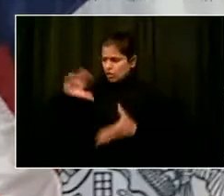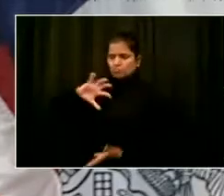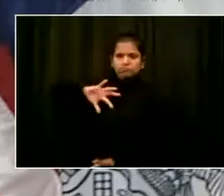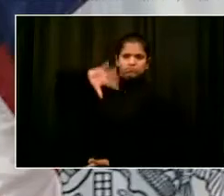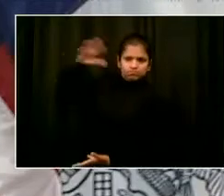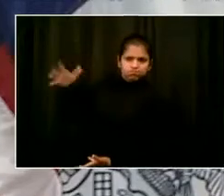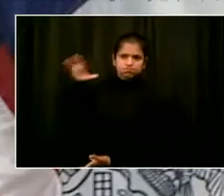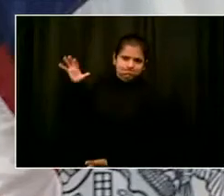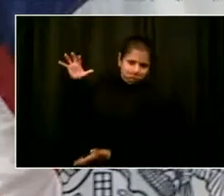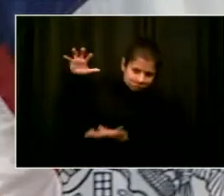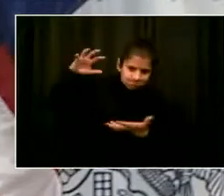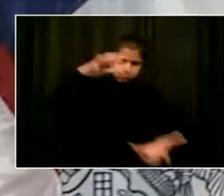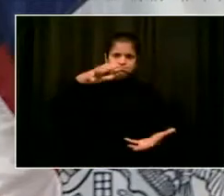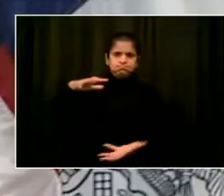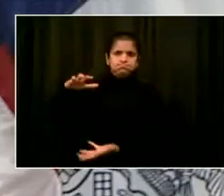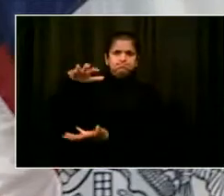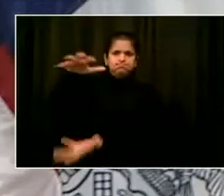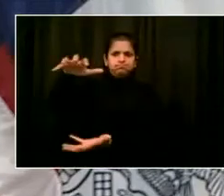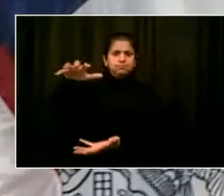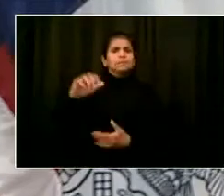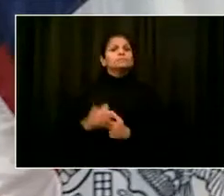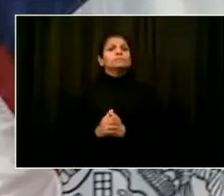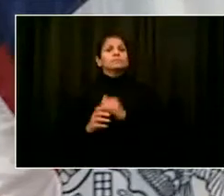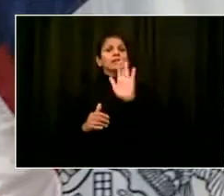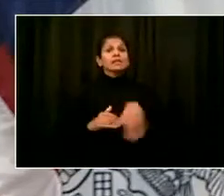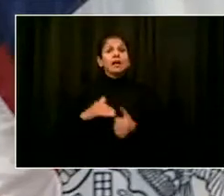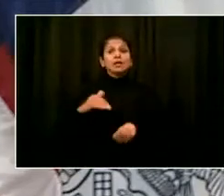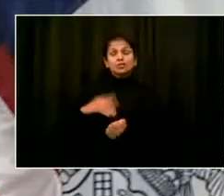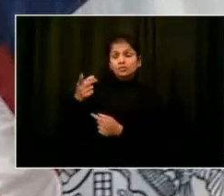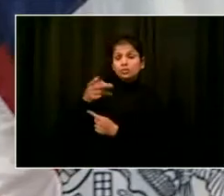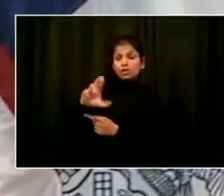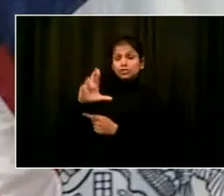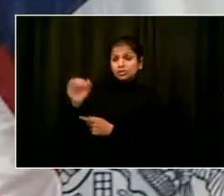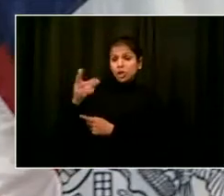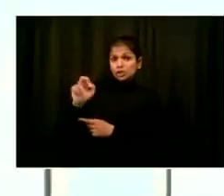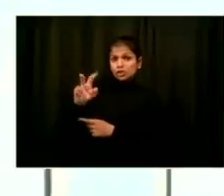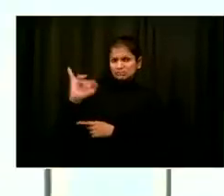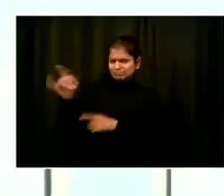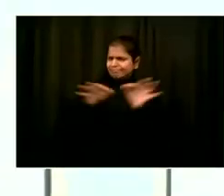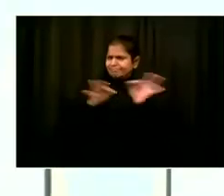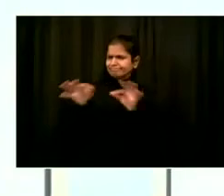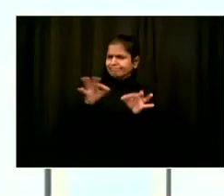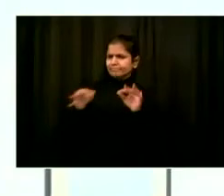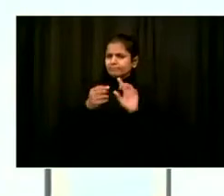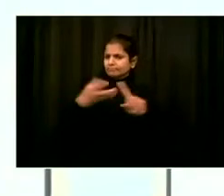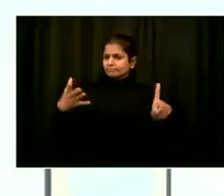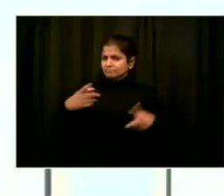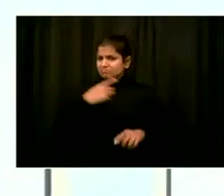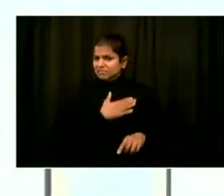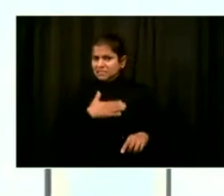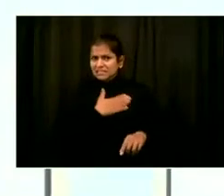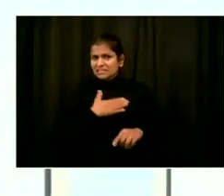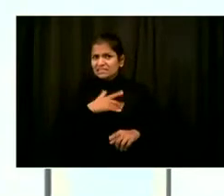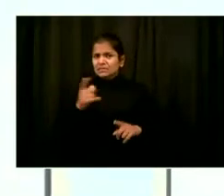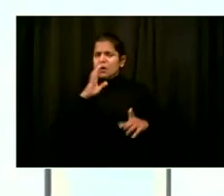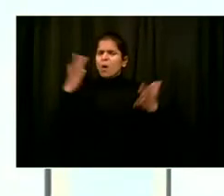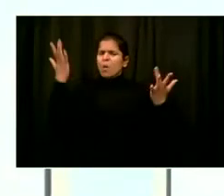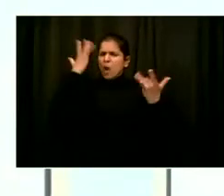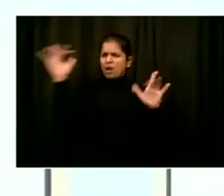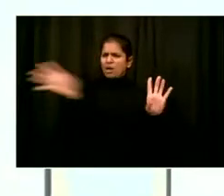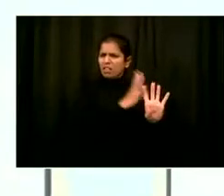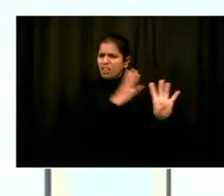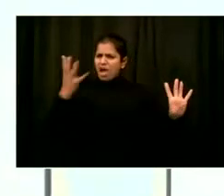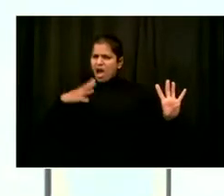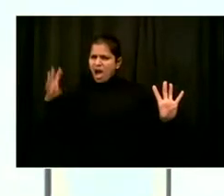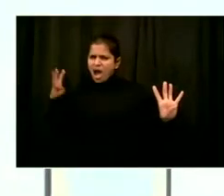yes sir thank you Mr Mayor I'll just start by echoing that um it's exactly right the um the City Sites uh are